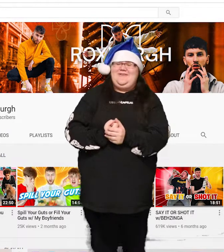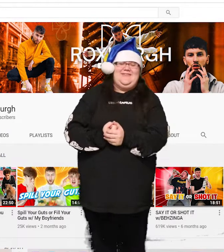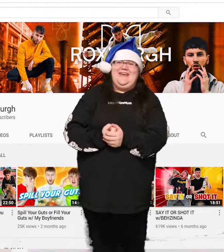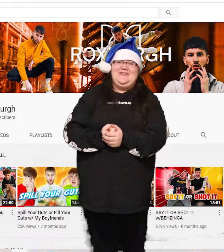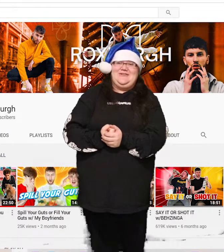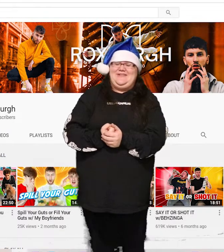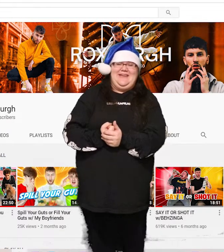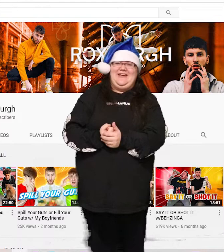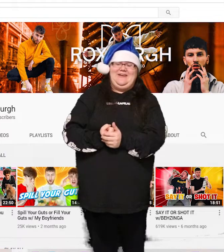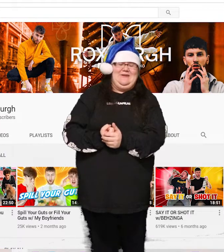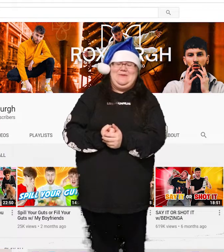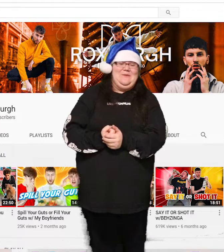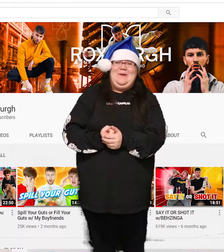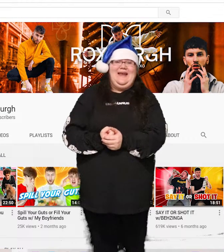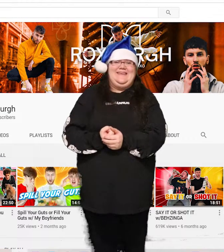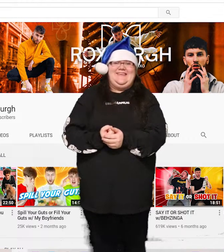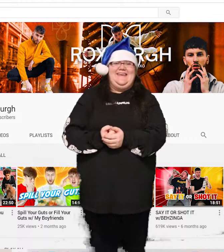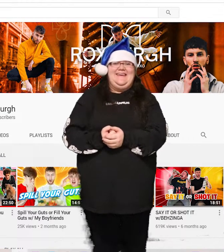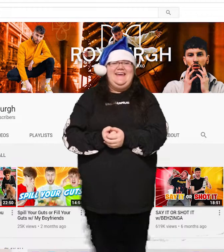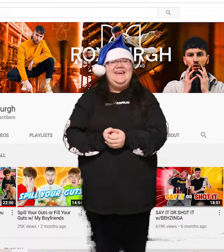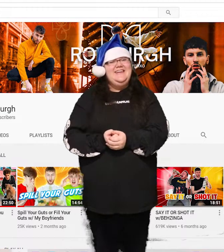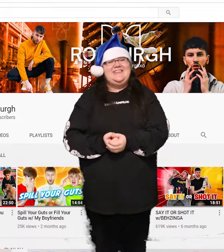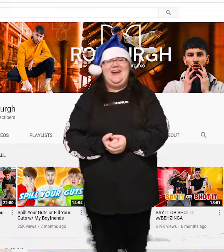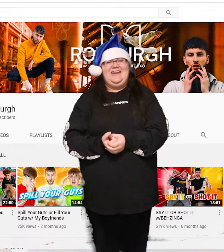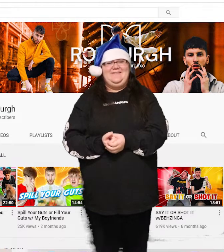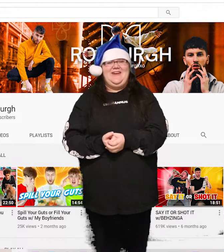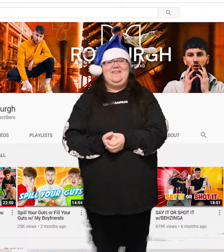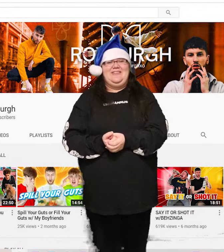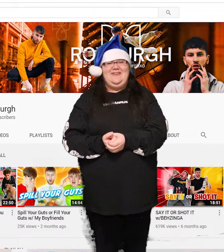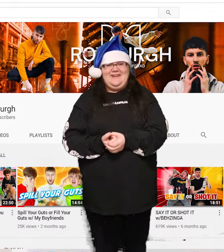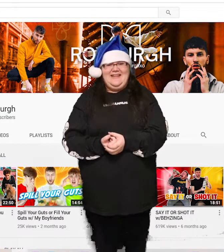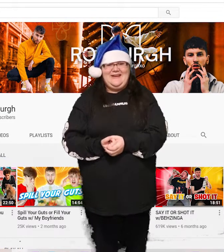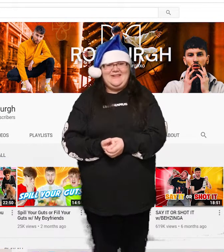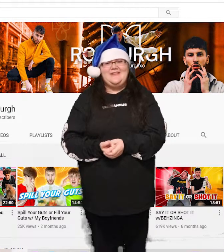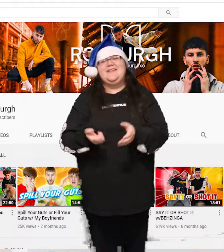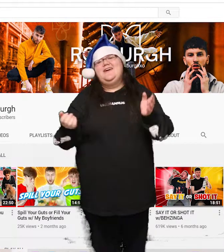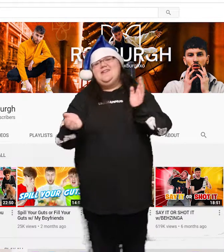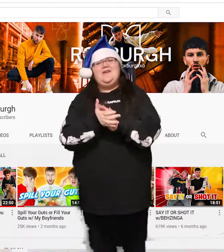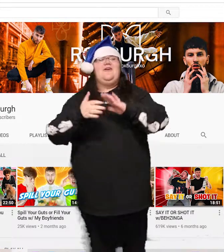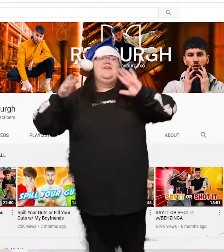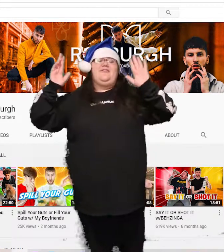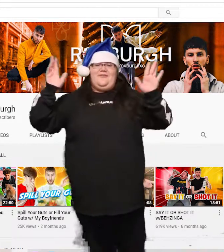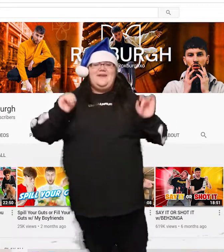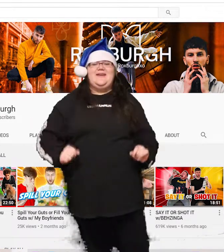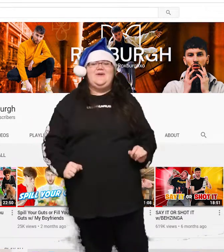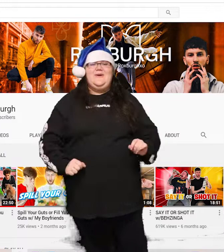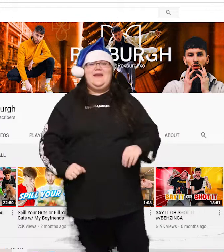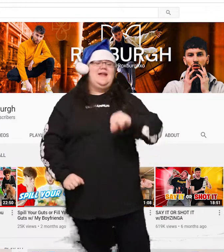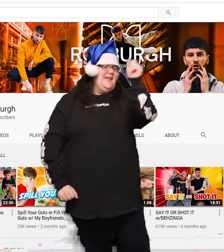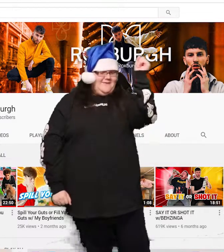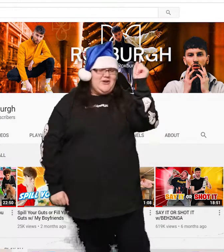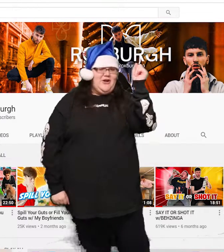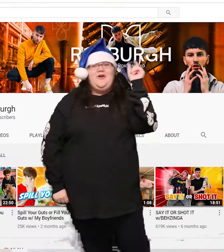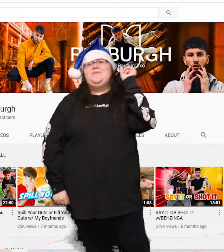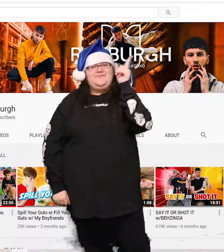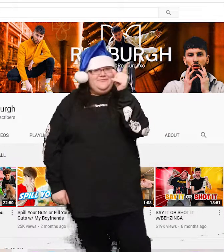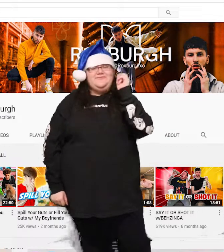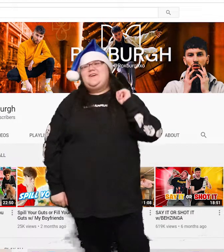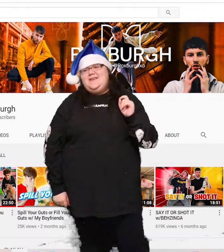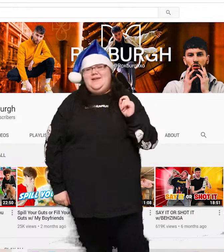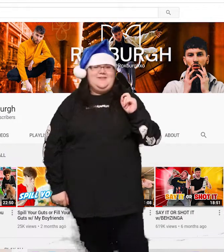this interesting and great Charlie video with Lauren Alexis. Lauren, you're freaking a queen. I love you,